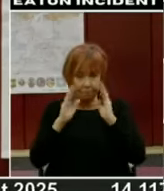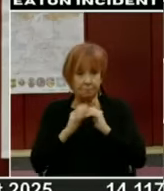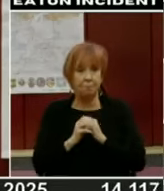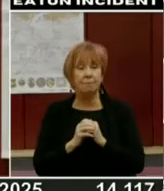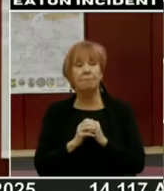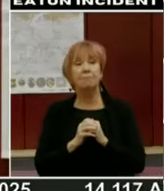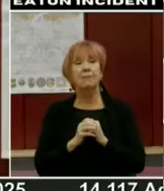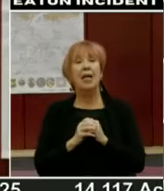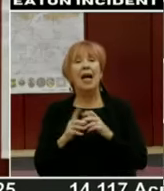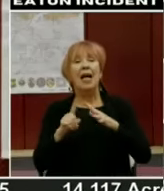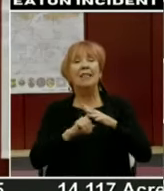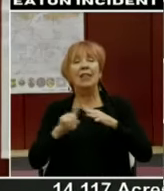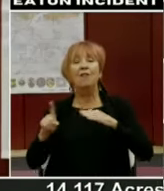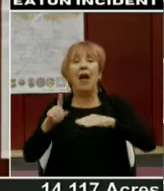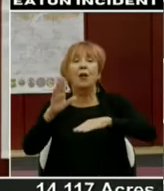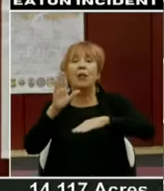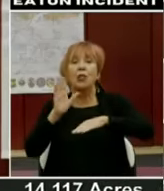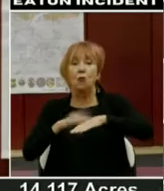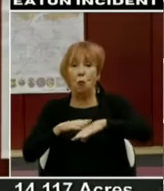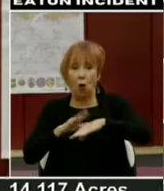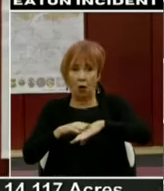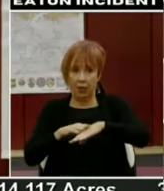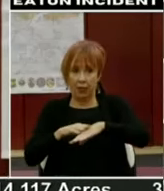it's an evacuation warning area.